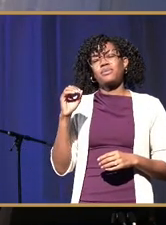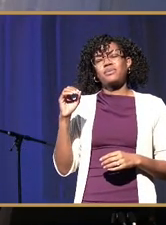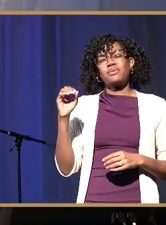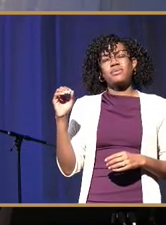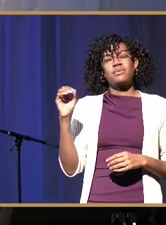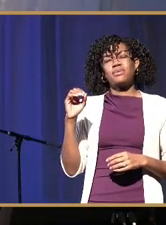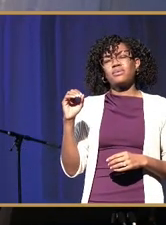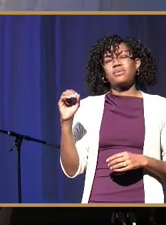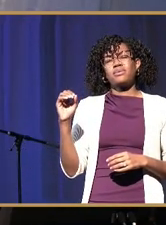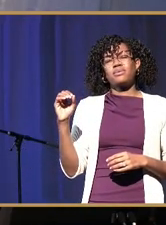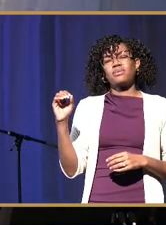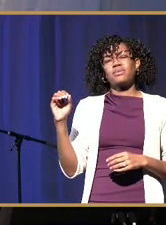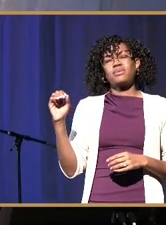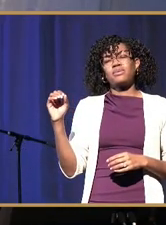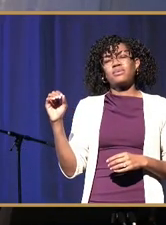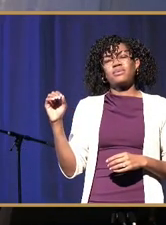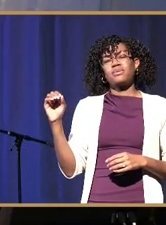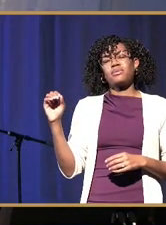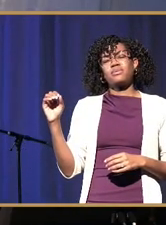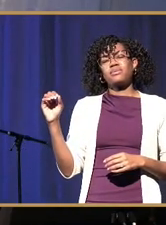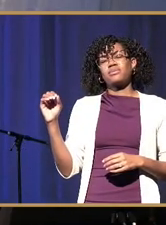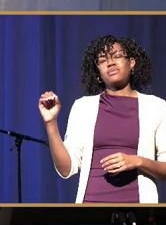Ooh,